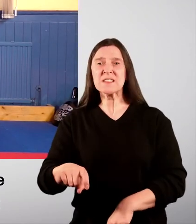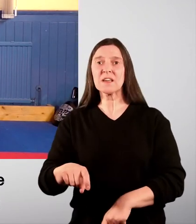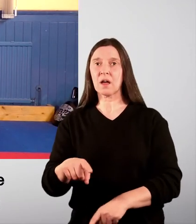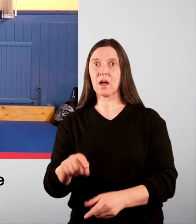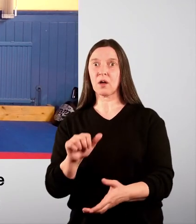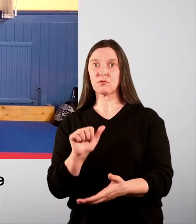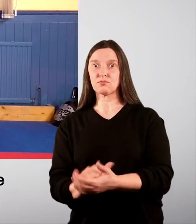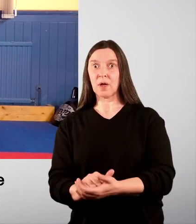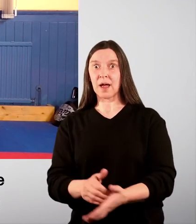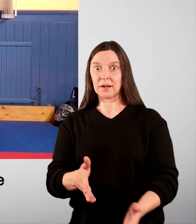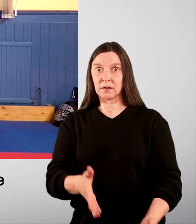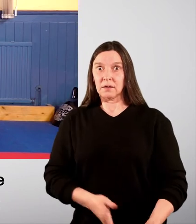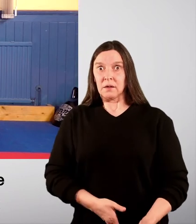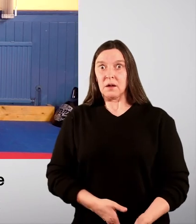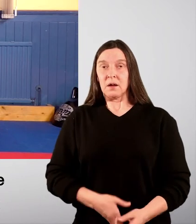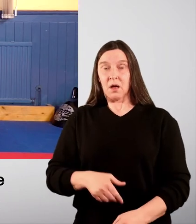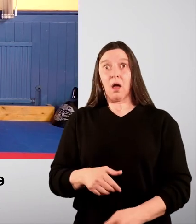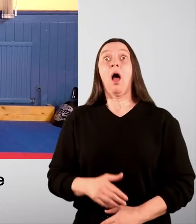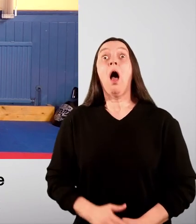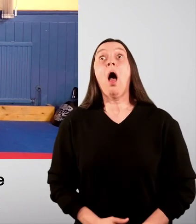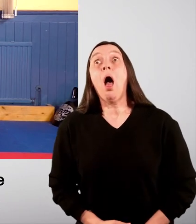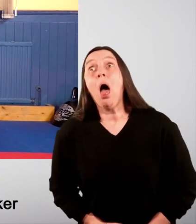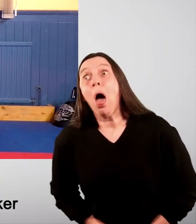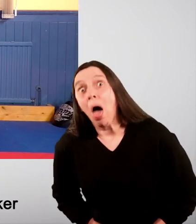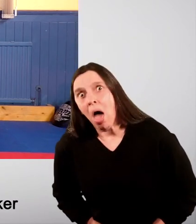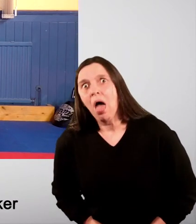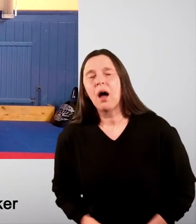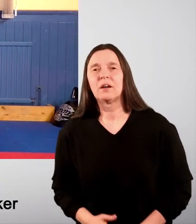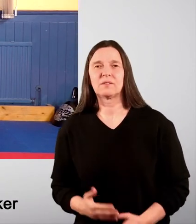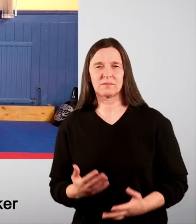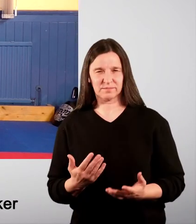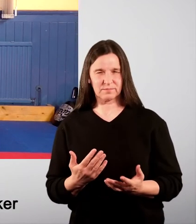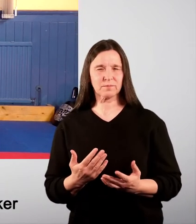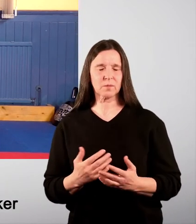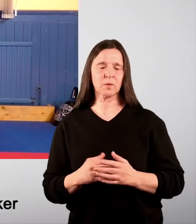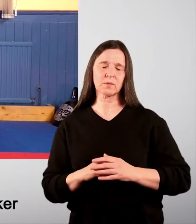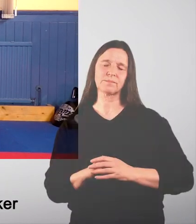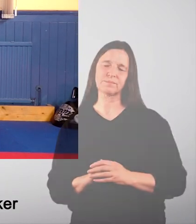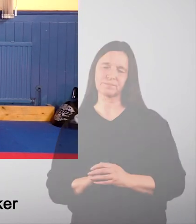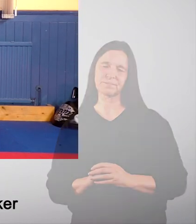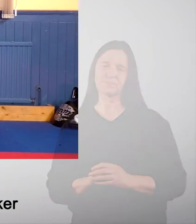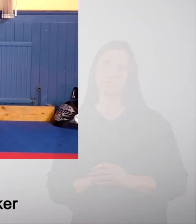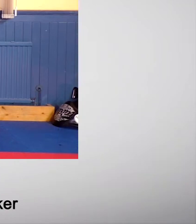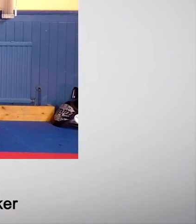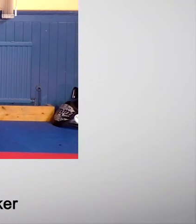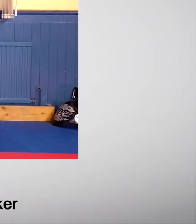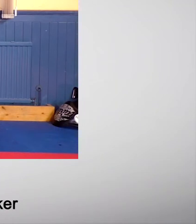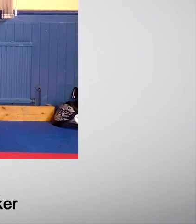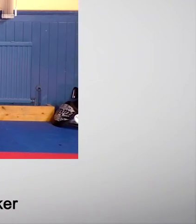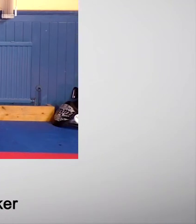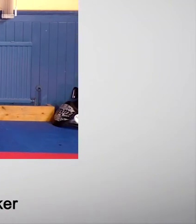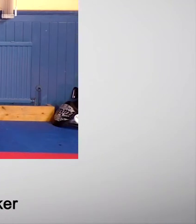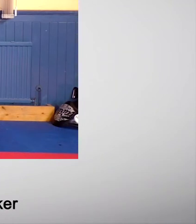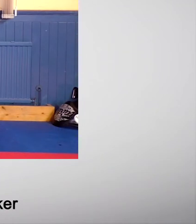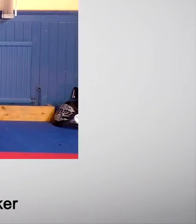balance yourself, and knee up. It may take several knees to get the effect because it might hit a leg or something first. So you knee, how